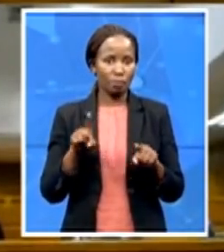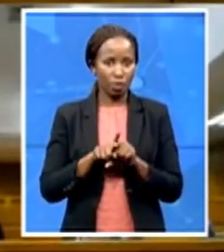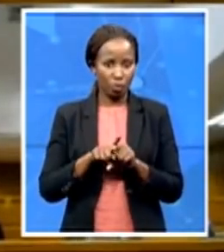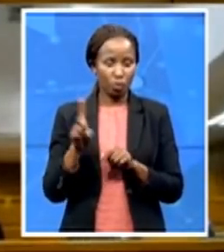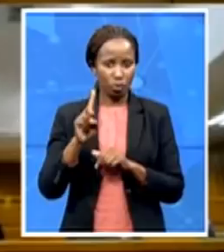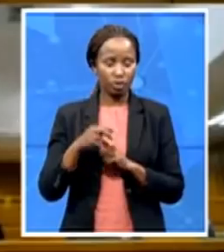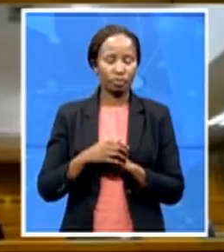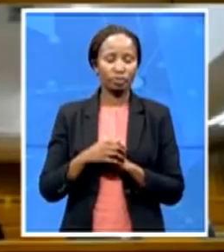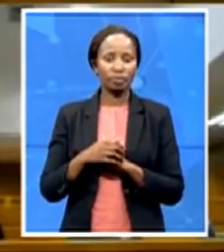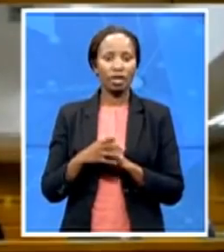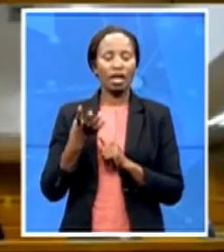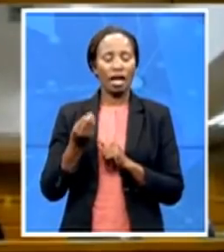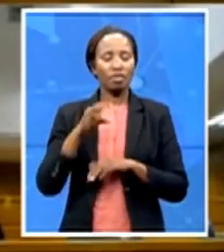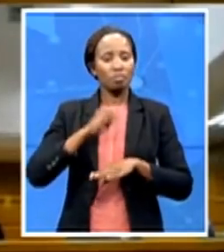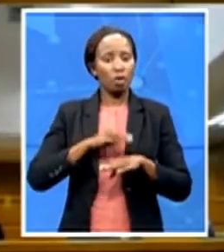1,